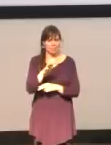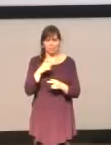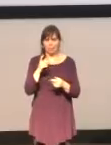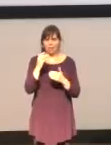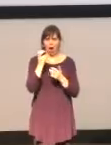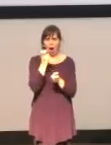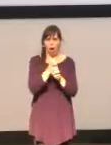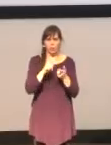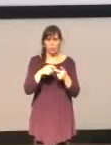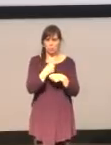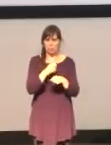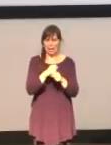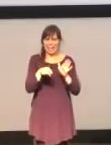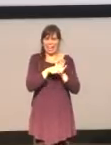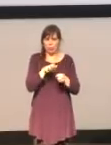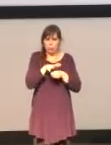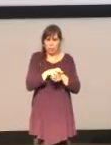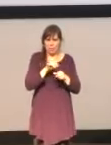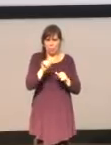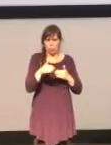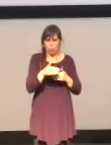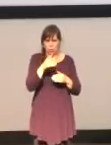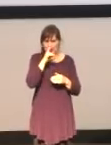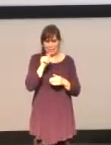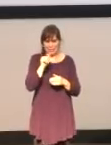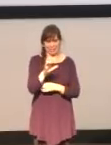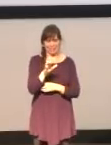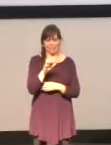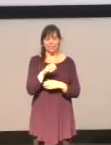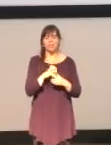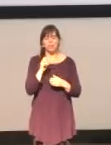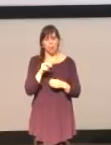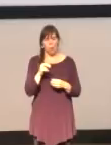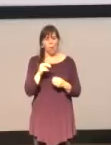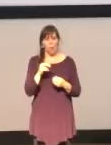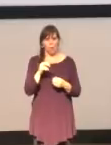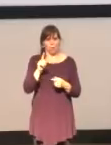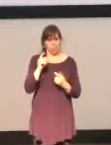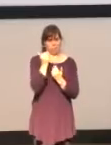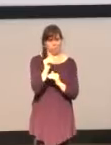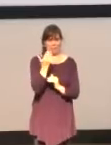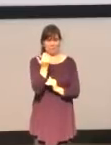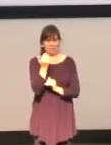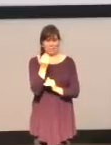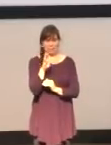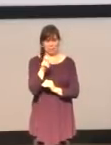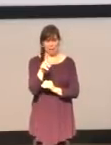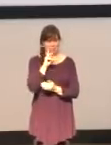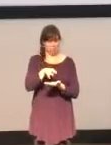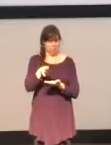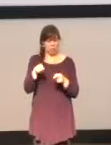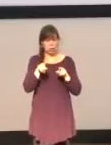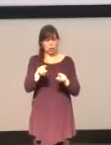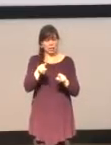ability to create negative pressure rooms in the D wing, and so we only have 15 ICU beds